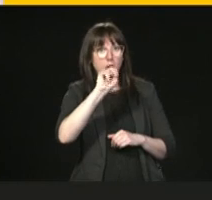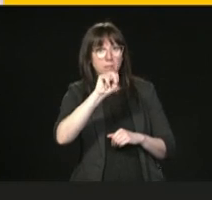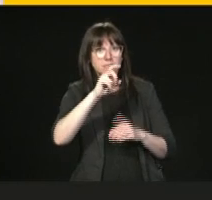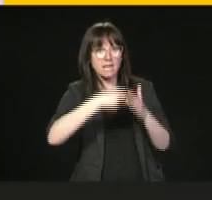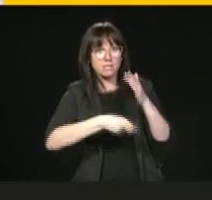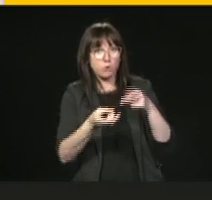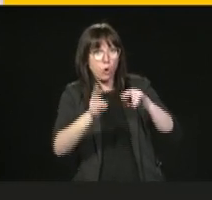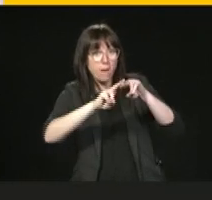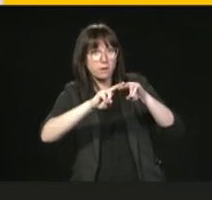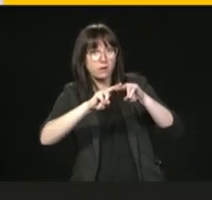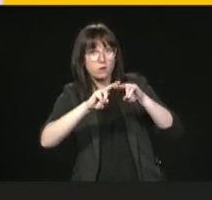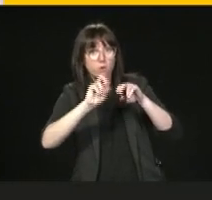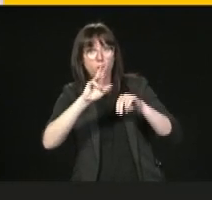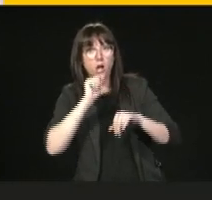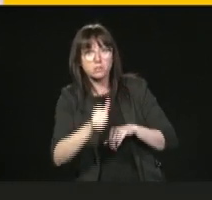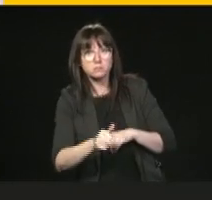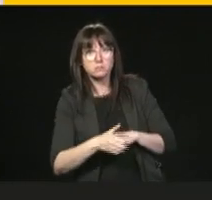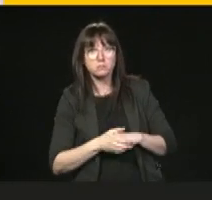next week.